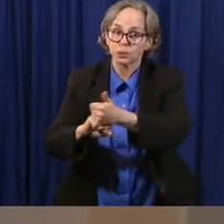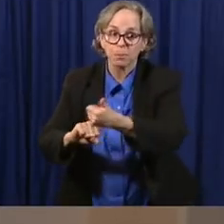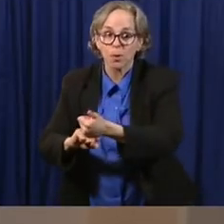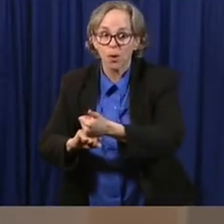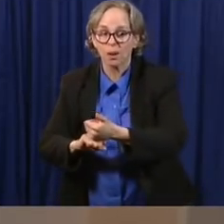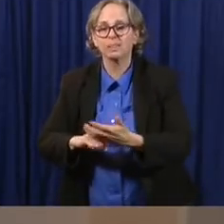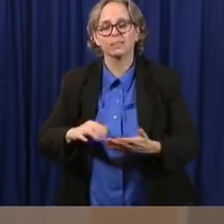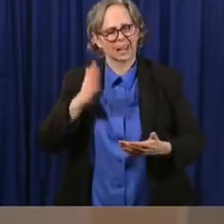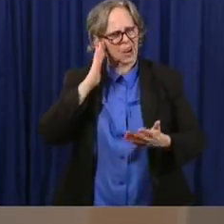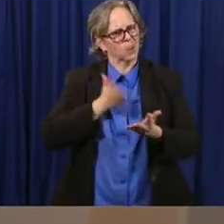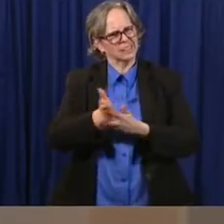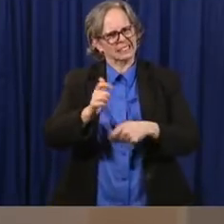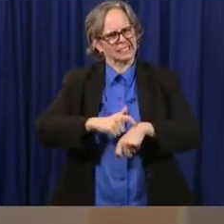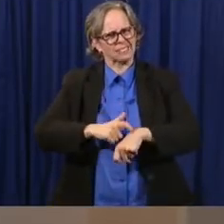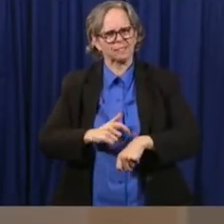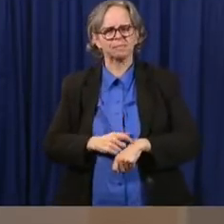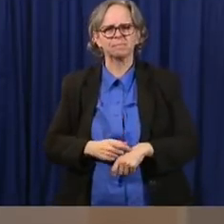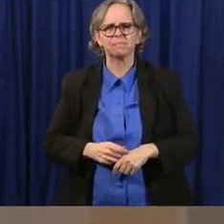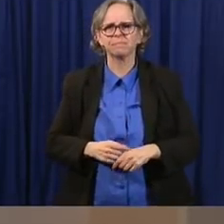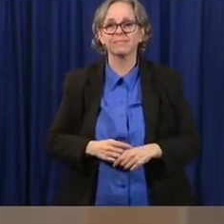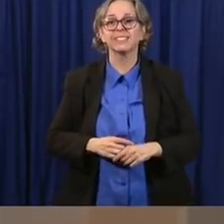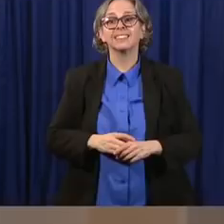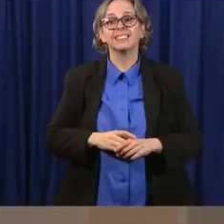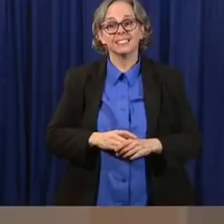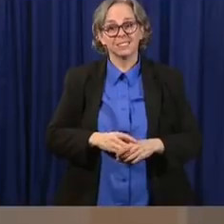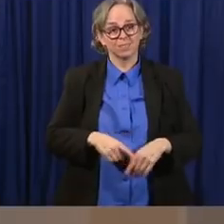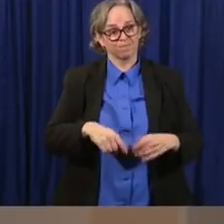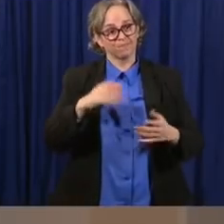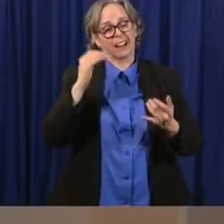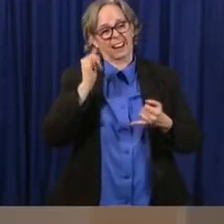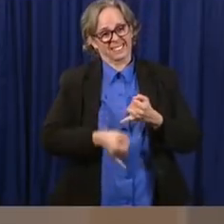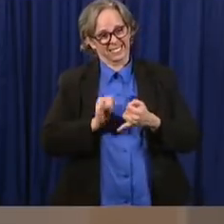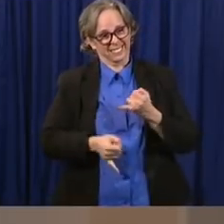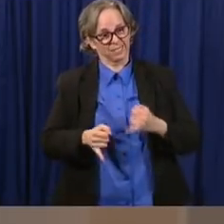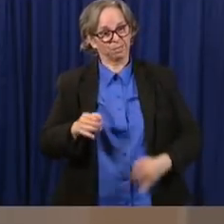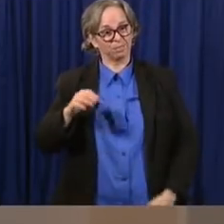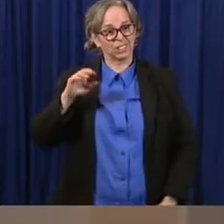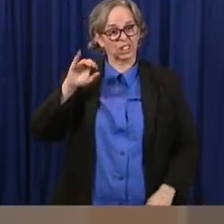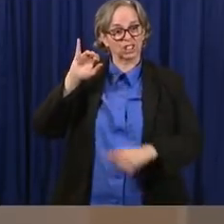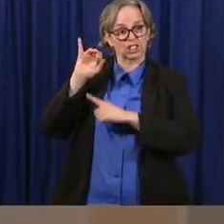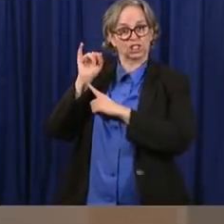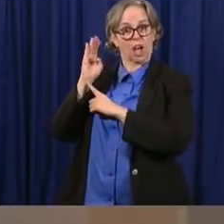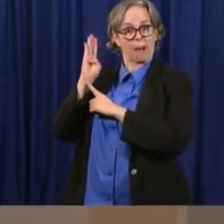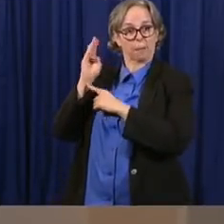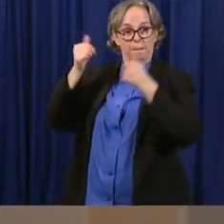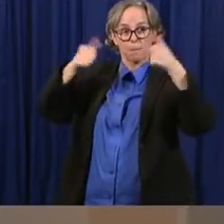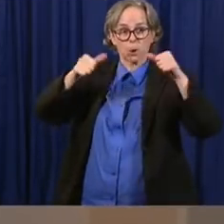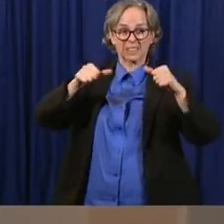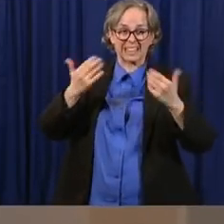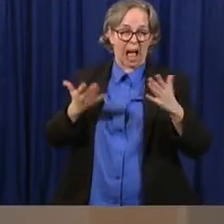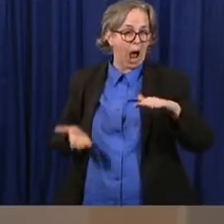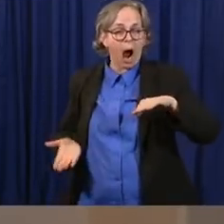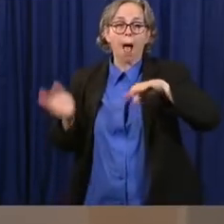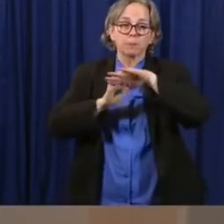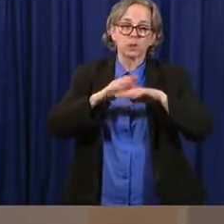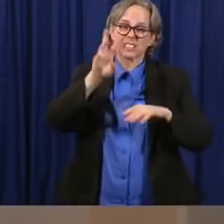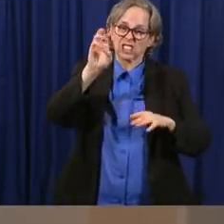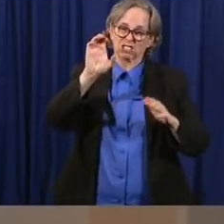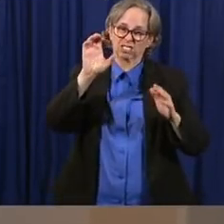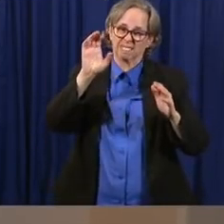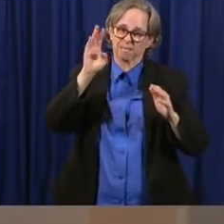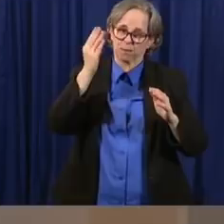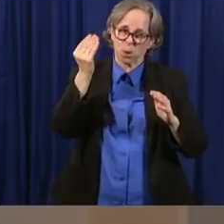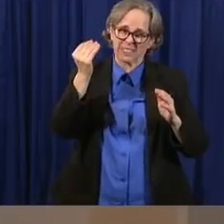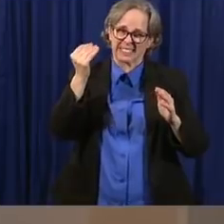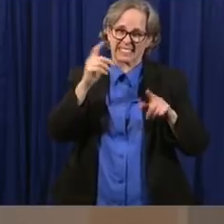finally, job postings for these essential businesses. We now have 614 employers who are not